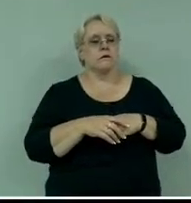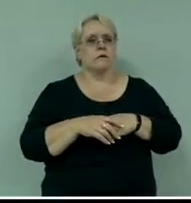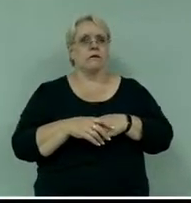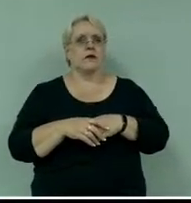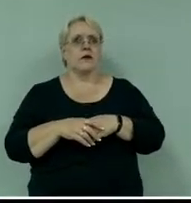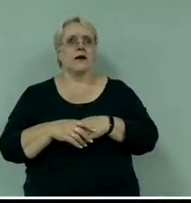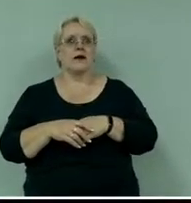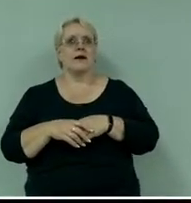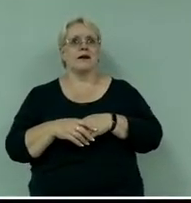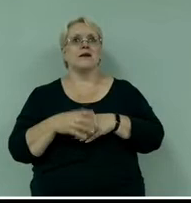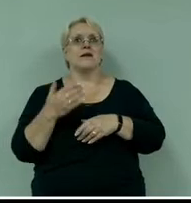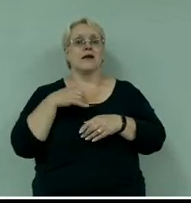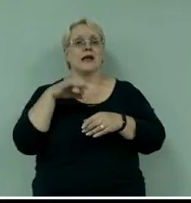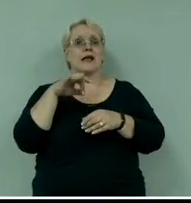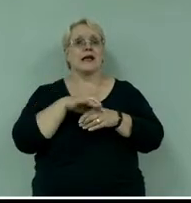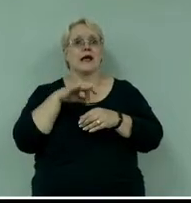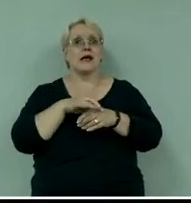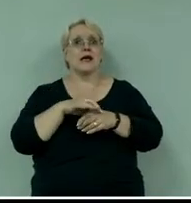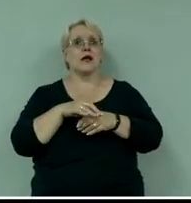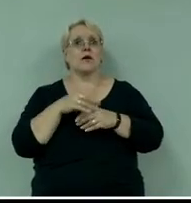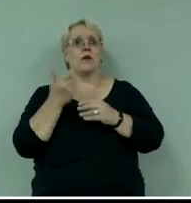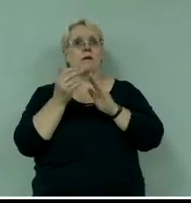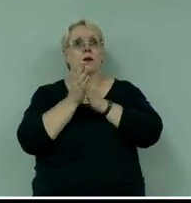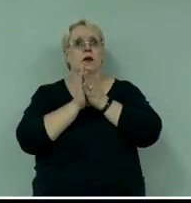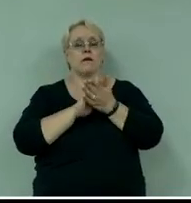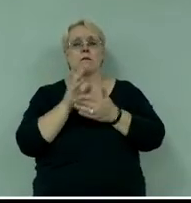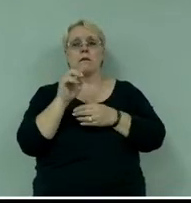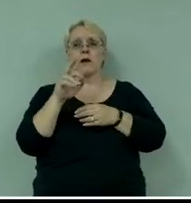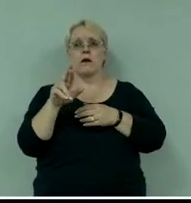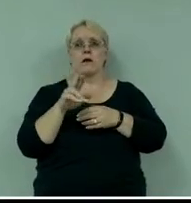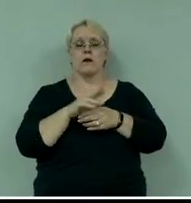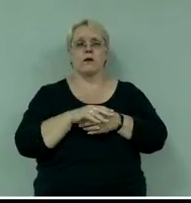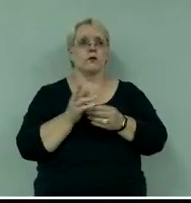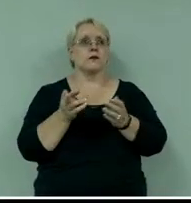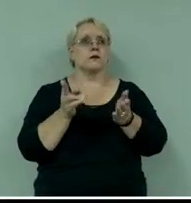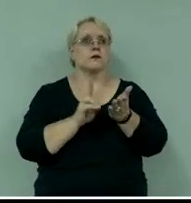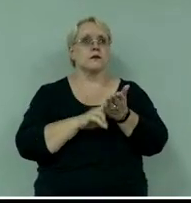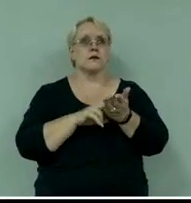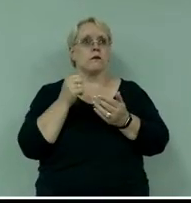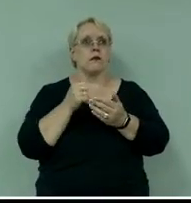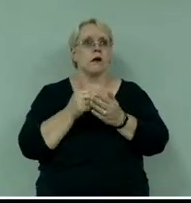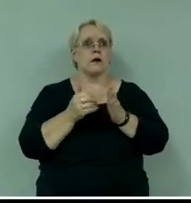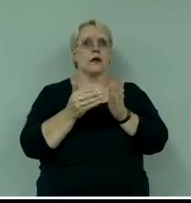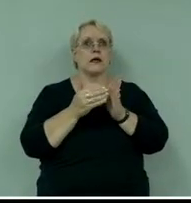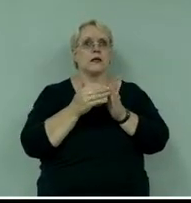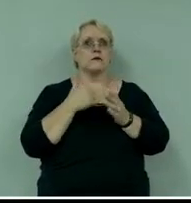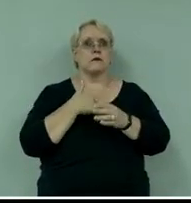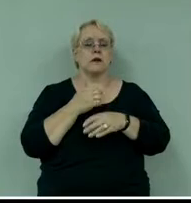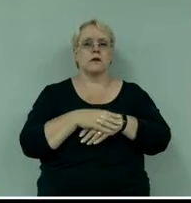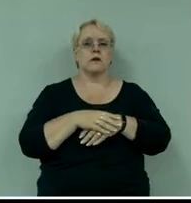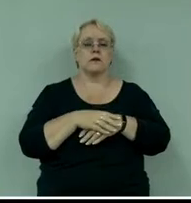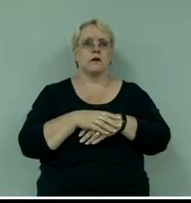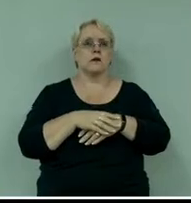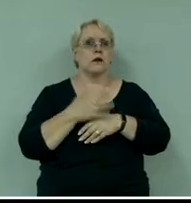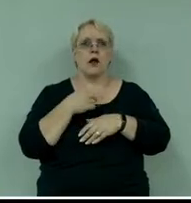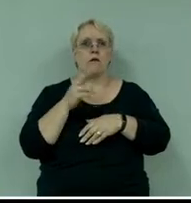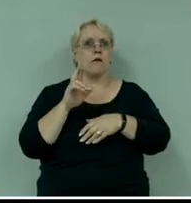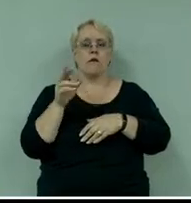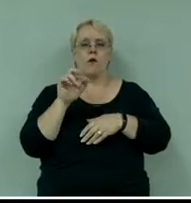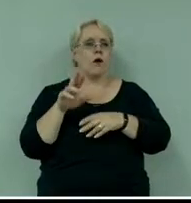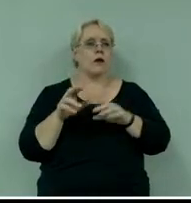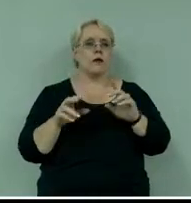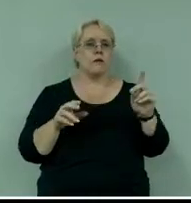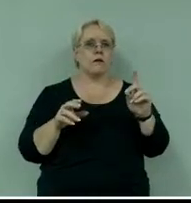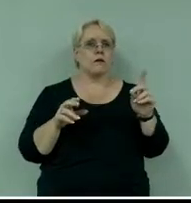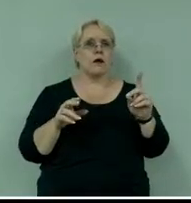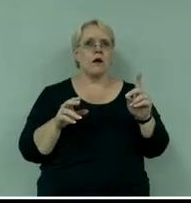for re-election right now. If you want to run for mayor, you could sign up. There's nobody running against me. There wasn't a Republican or a Democrat that